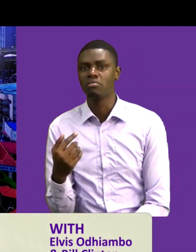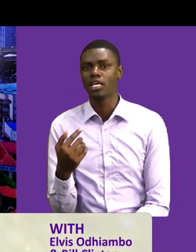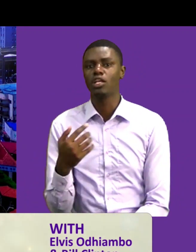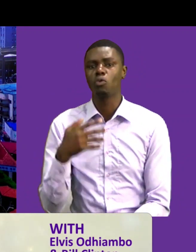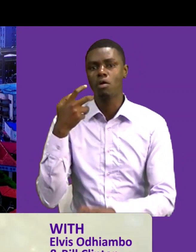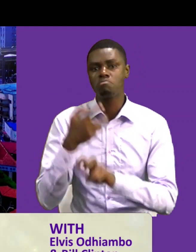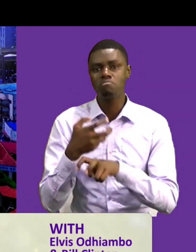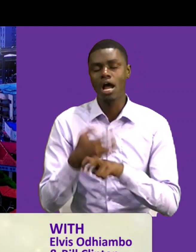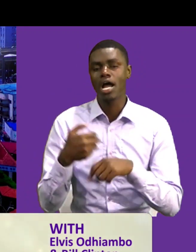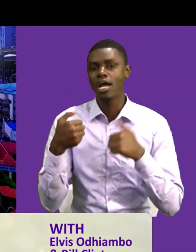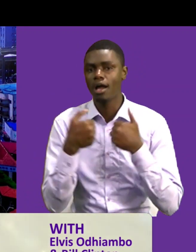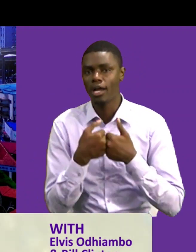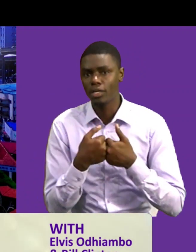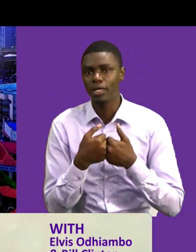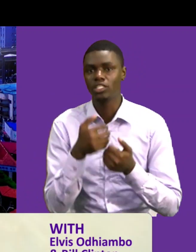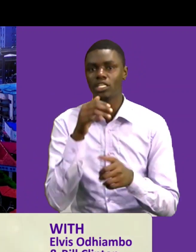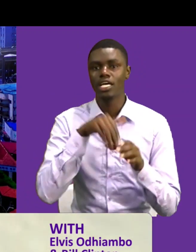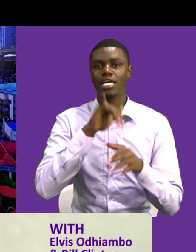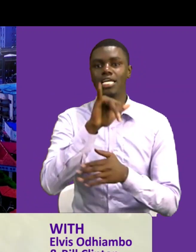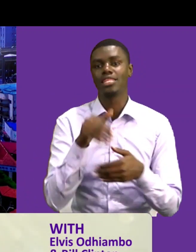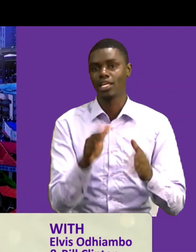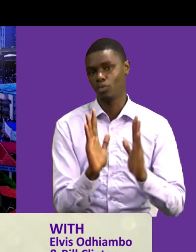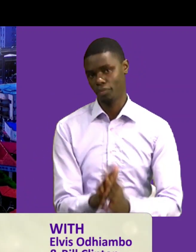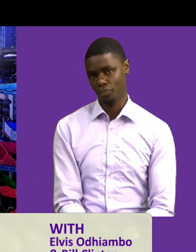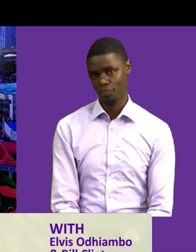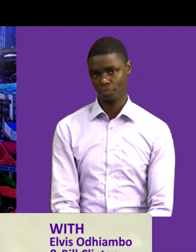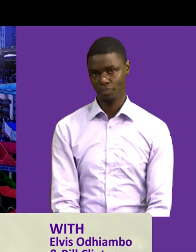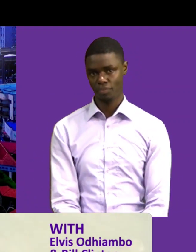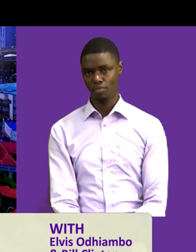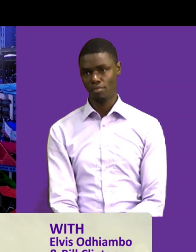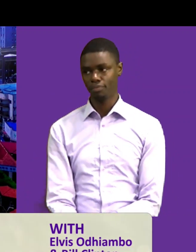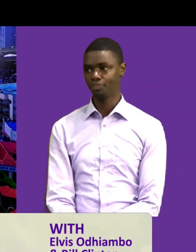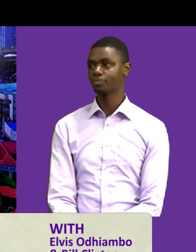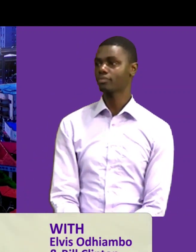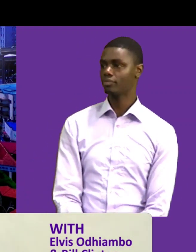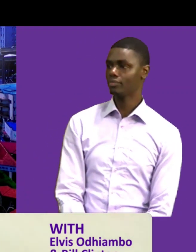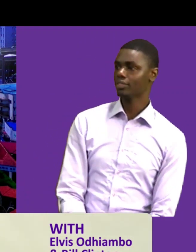a hard match in that way.